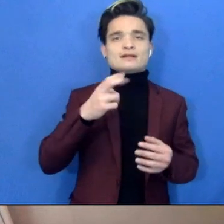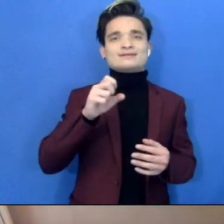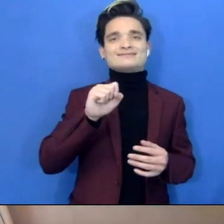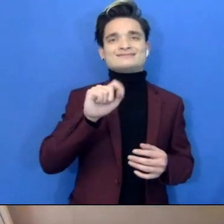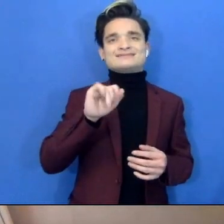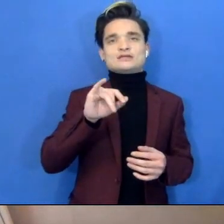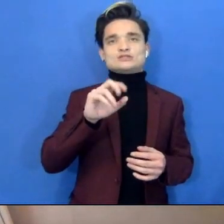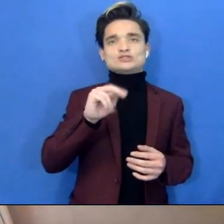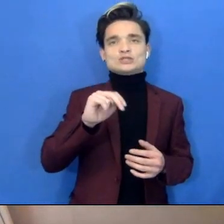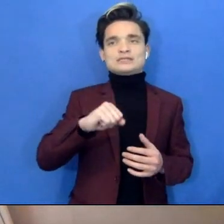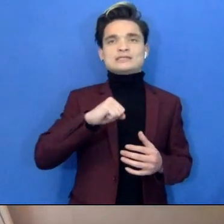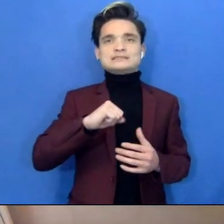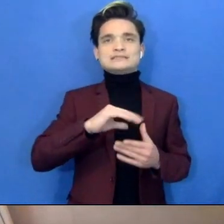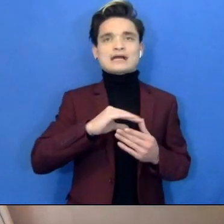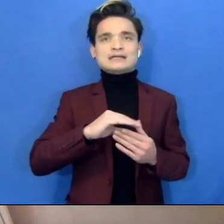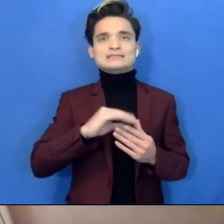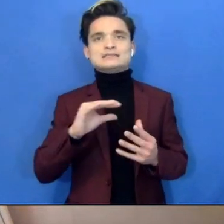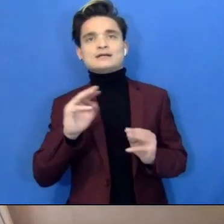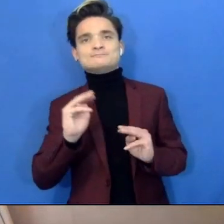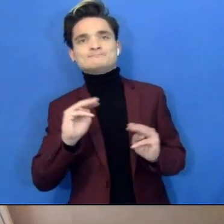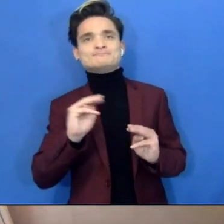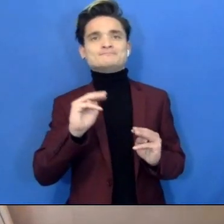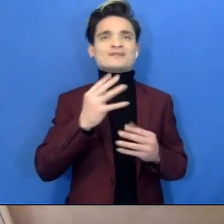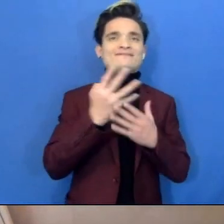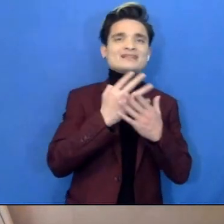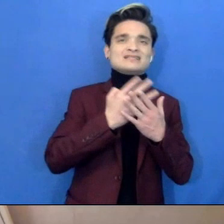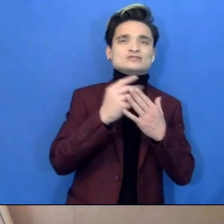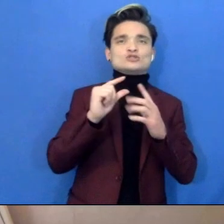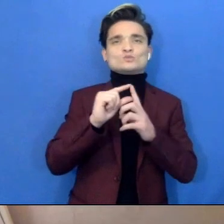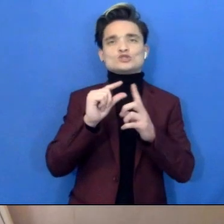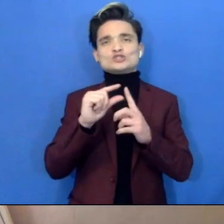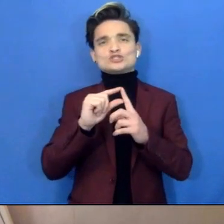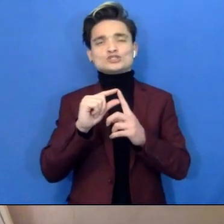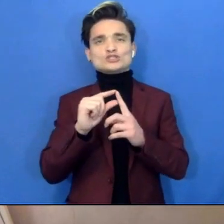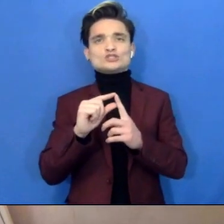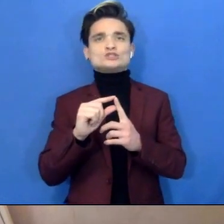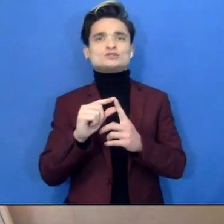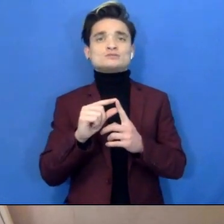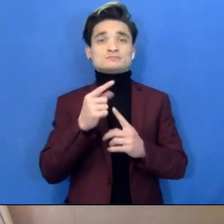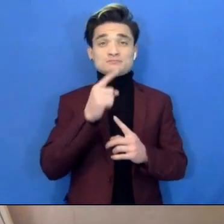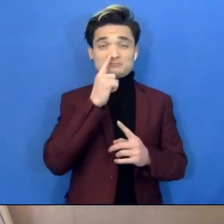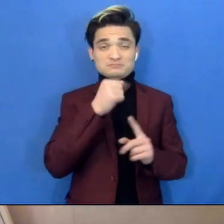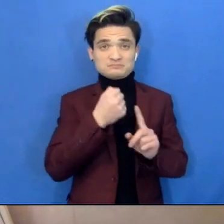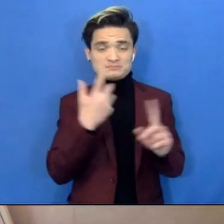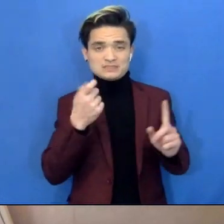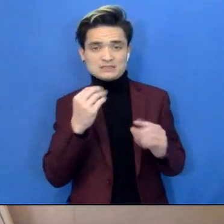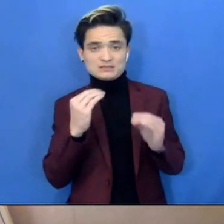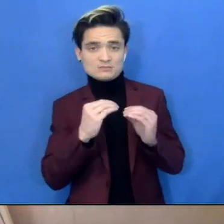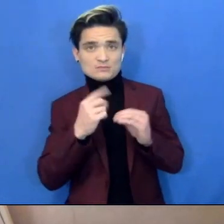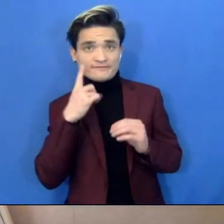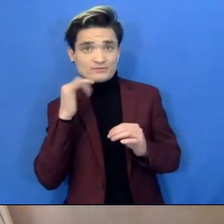please tell me something about that, because you mentioned they're not just hesitation, they mean so much more. So I have to ask, what's